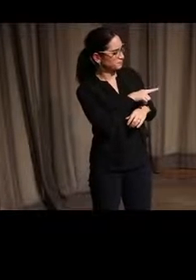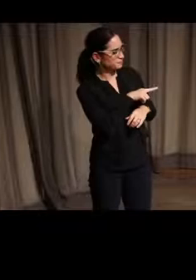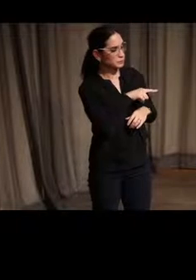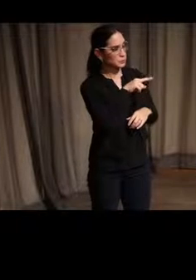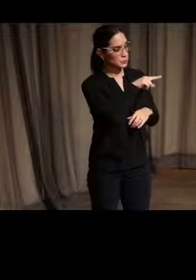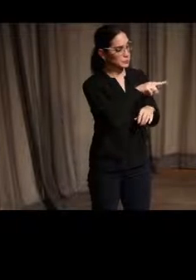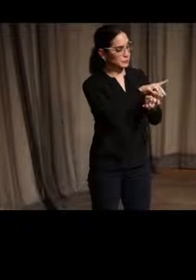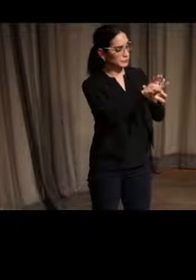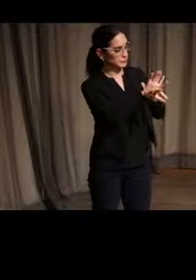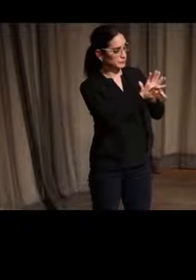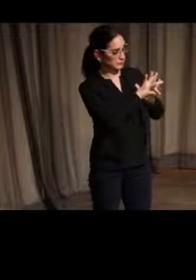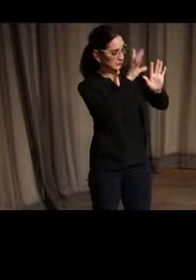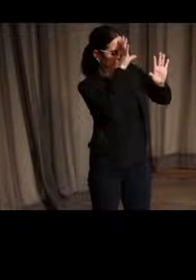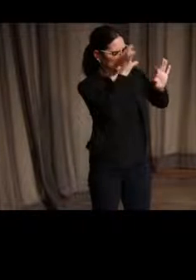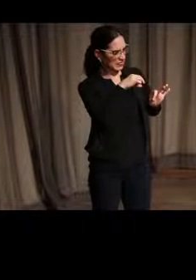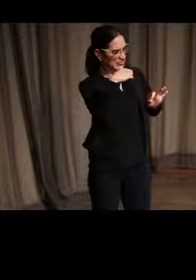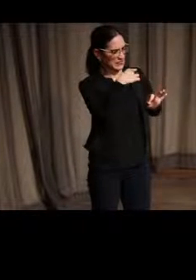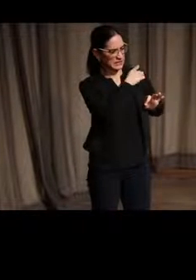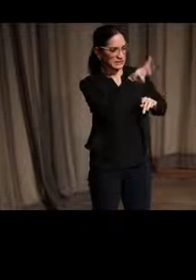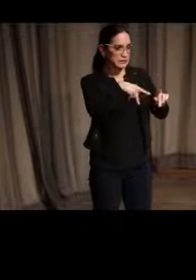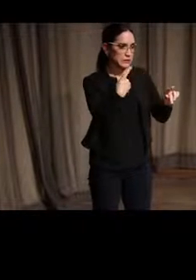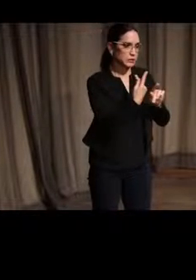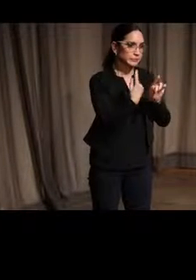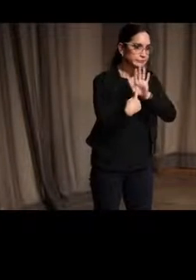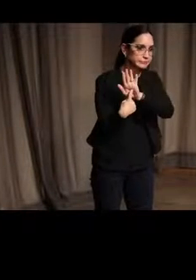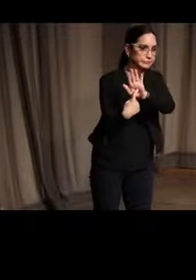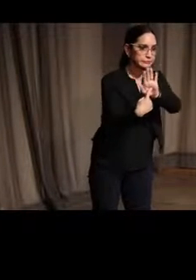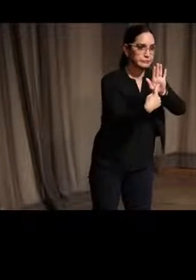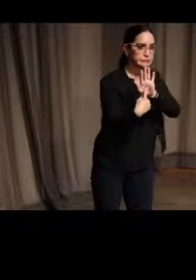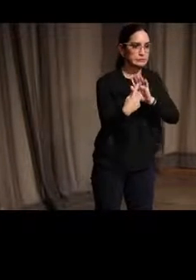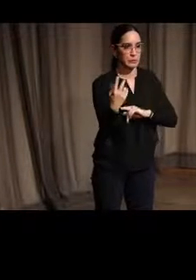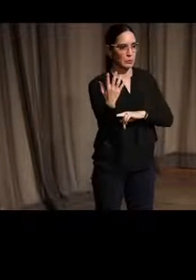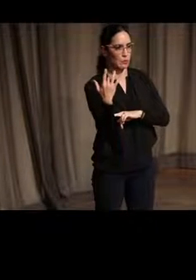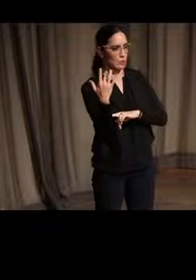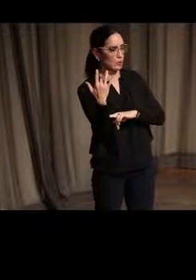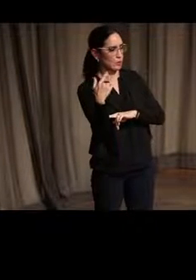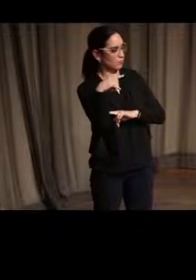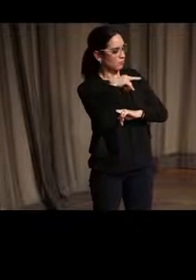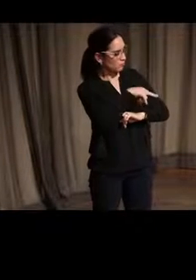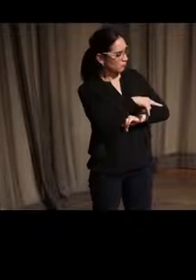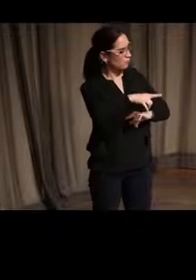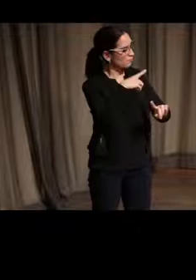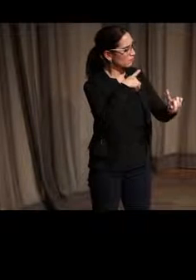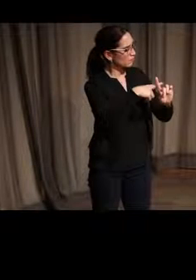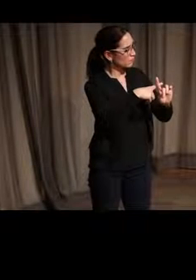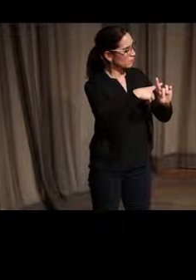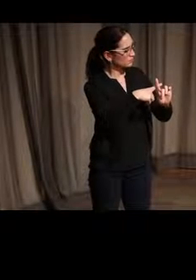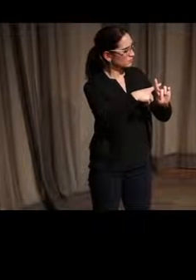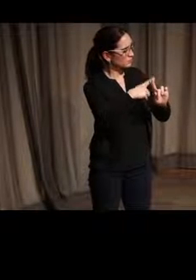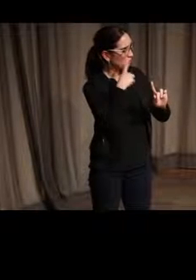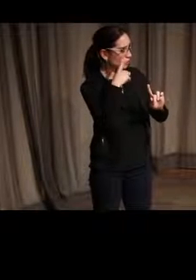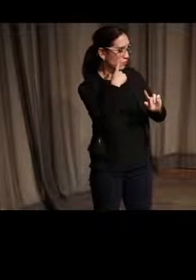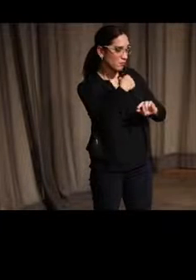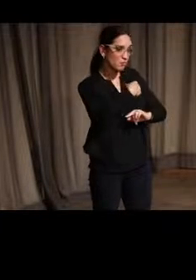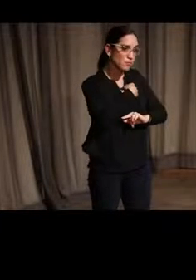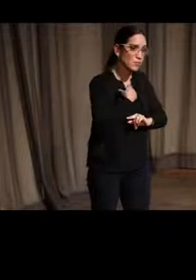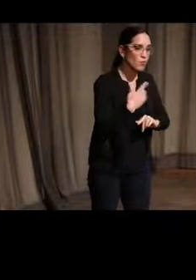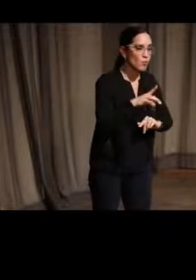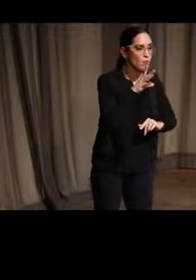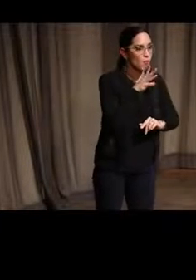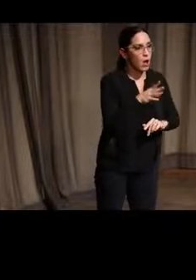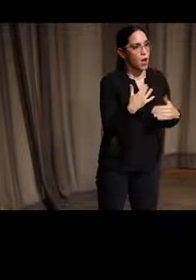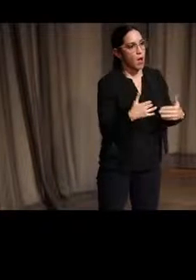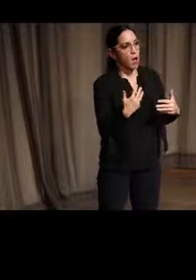you chose this medium, and I wanted to comment and get your thoughts also on the fact that for me this medium is very much also